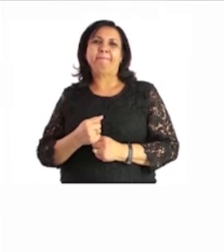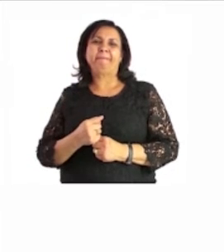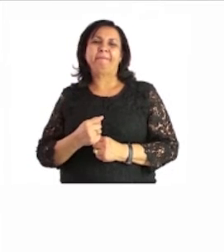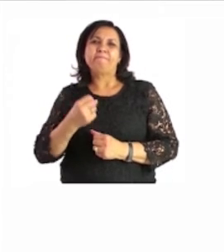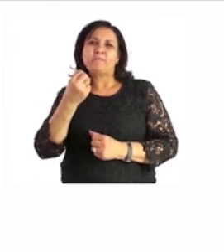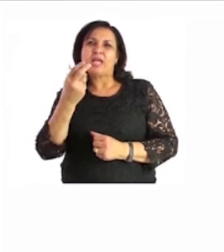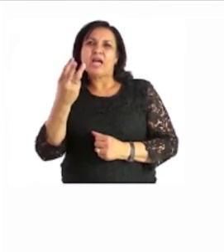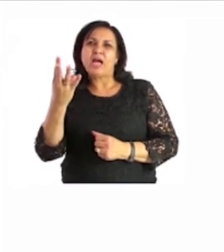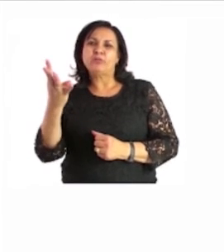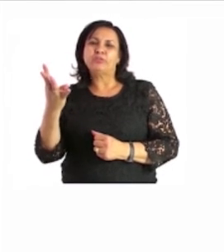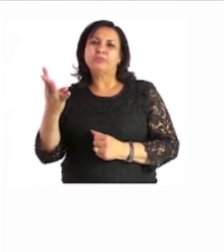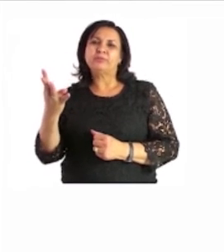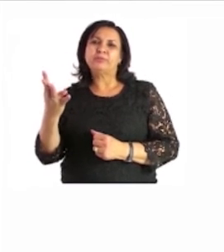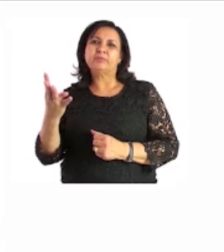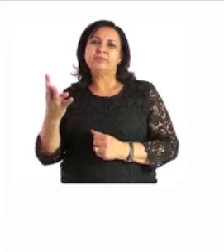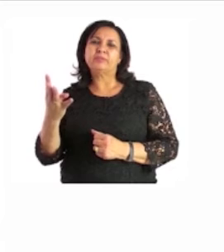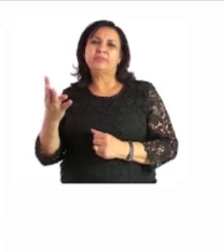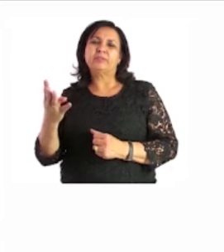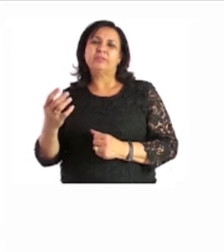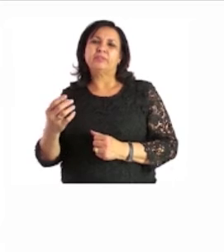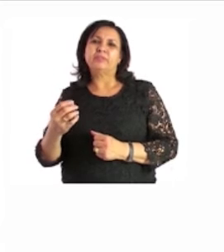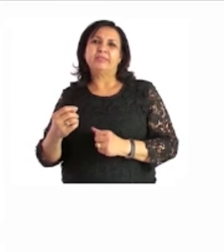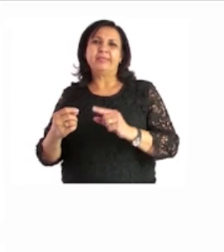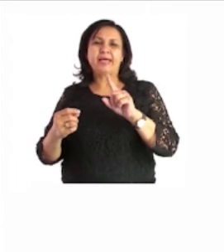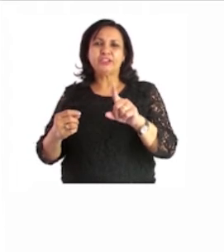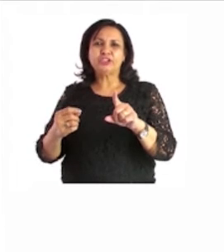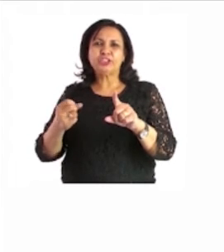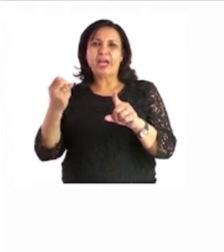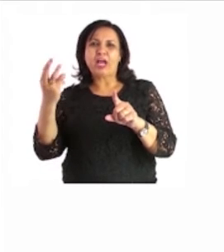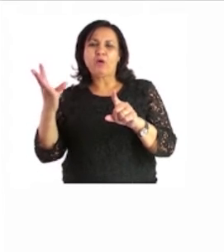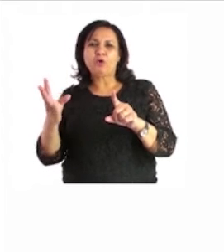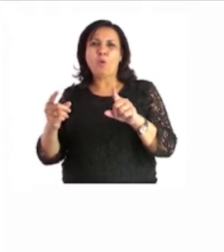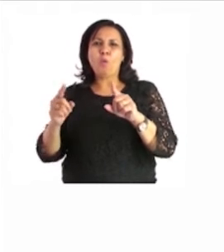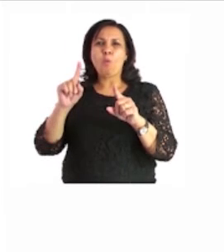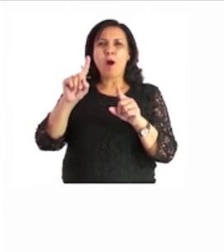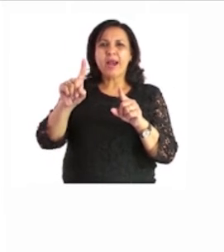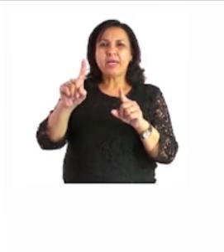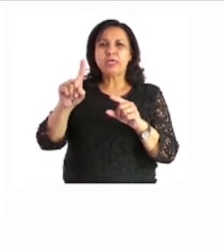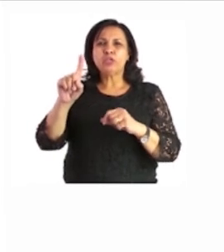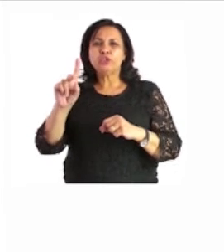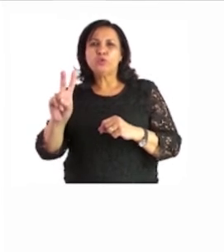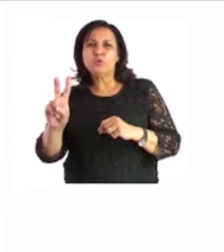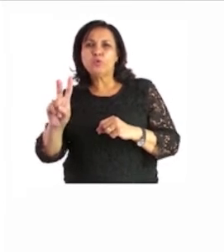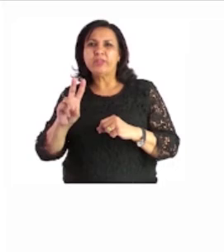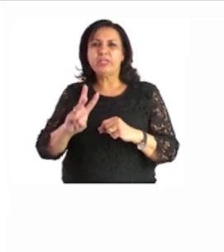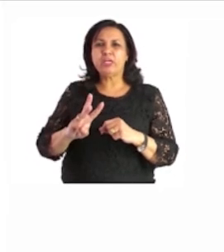count. Remember to touch and count. Very important, so that you cannot get